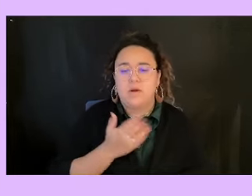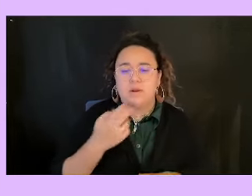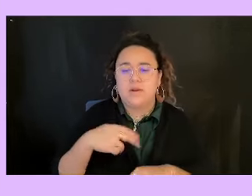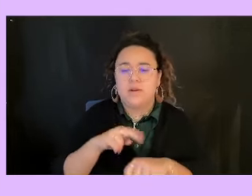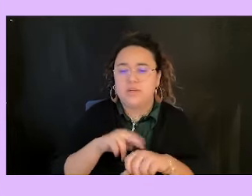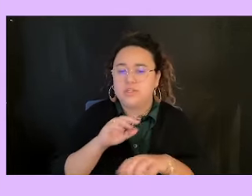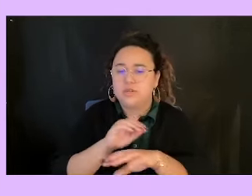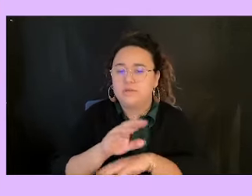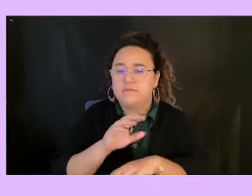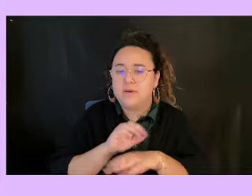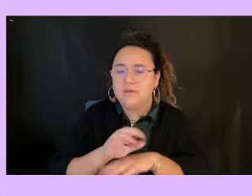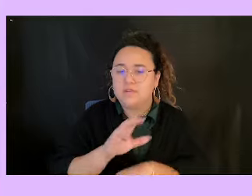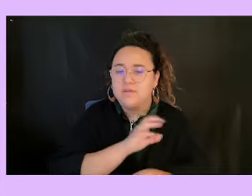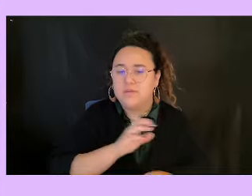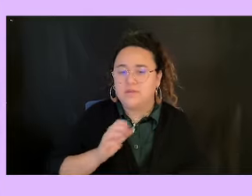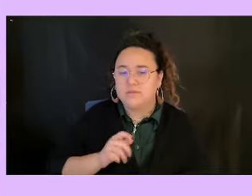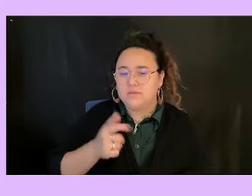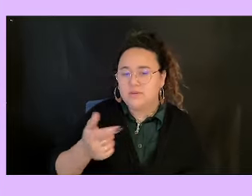to you.